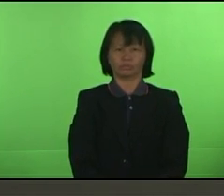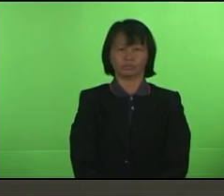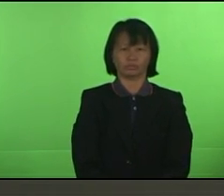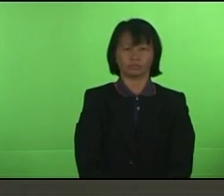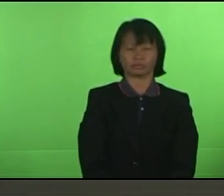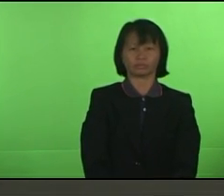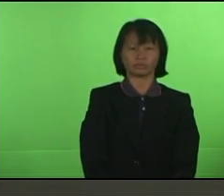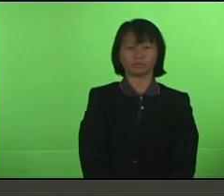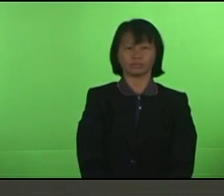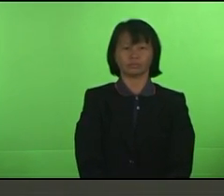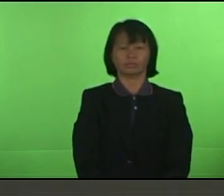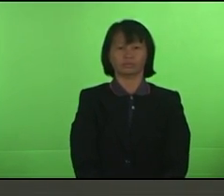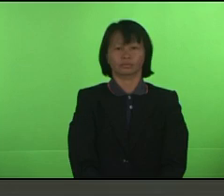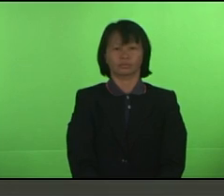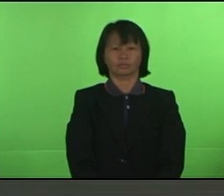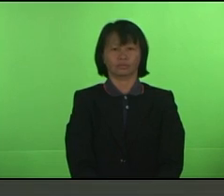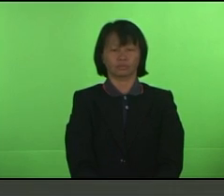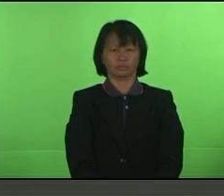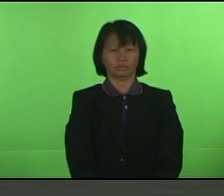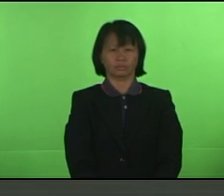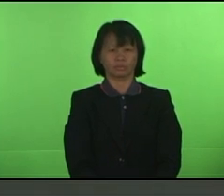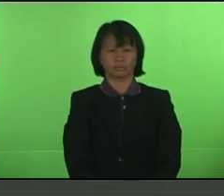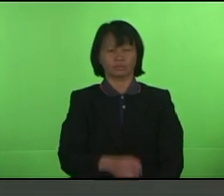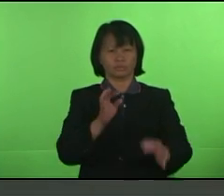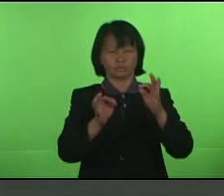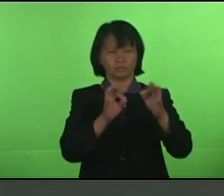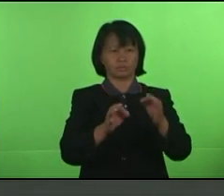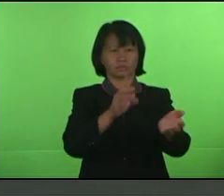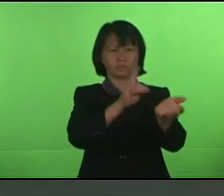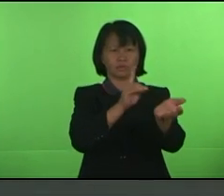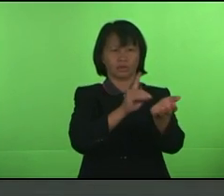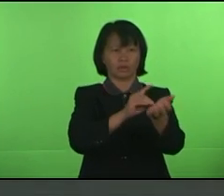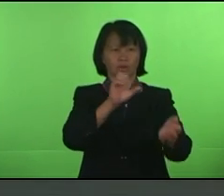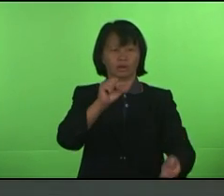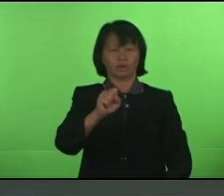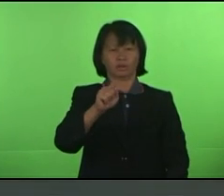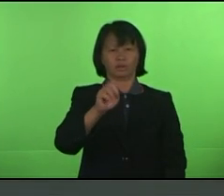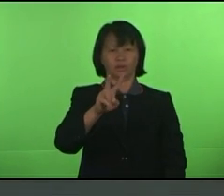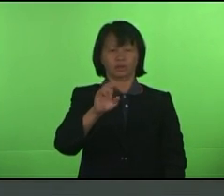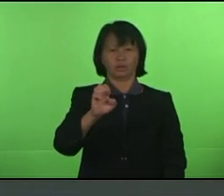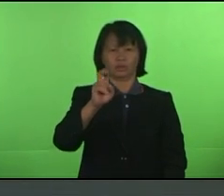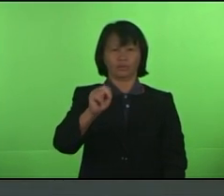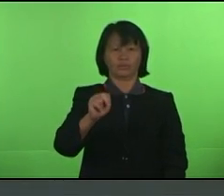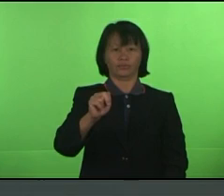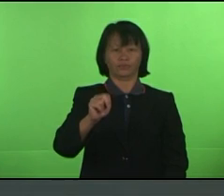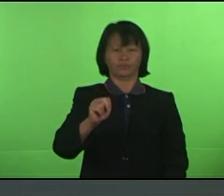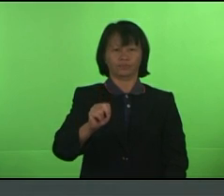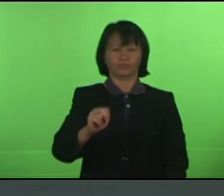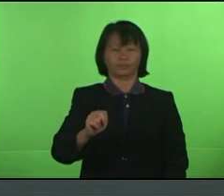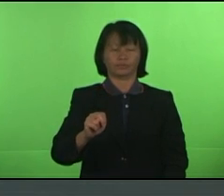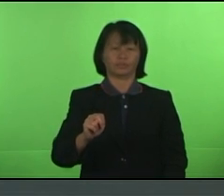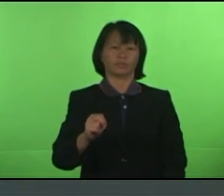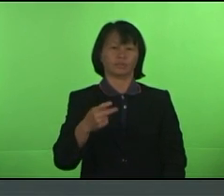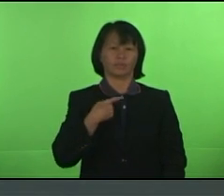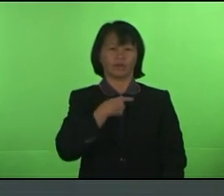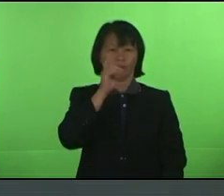if you want to get some words of wisdom from Dr. Stephen R. Covey regarding 7 Habits of Highly Effective People, he says